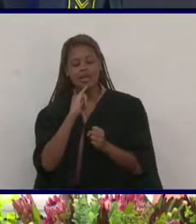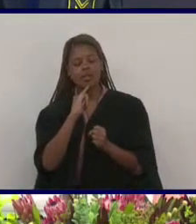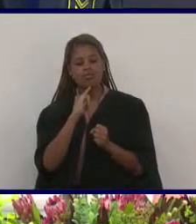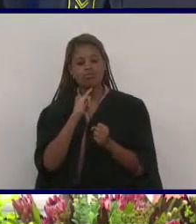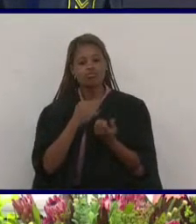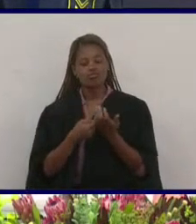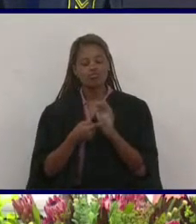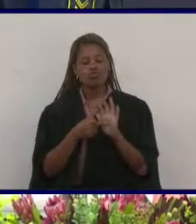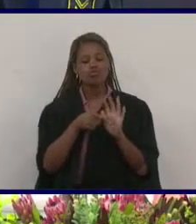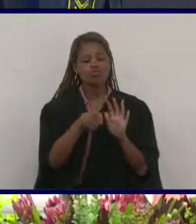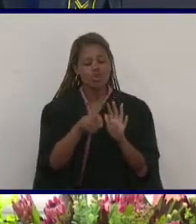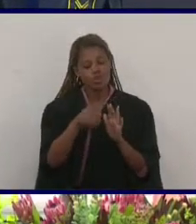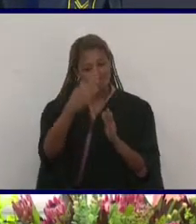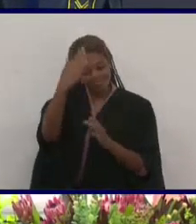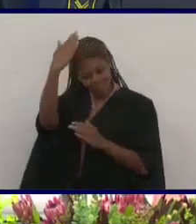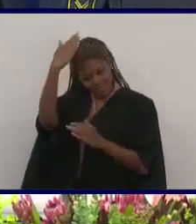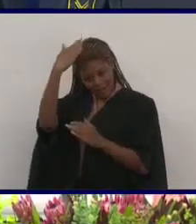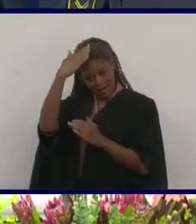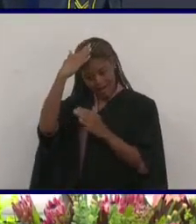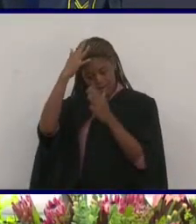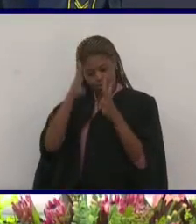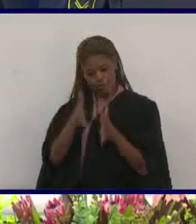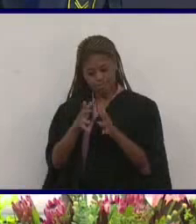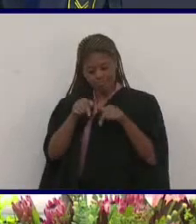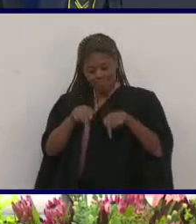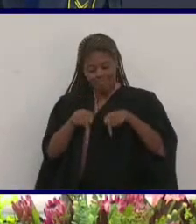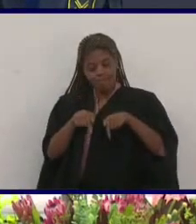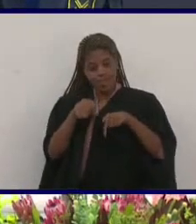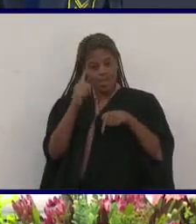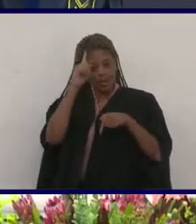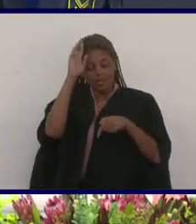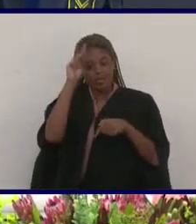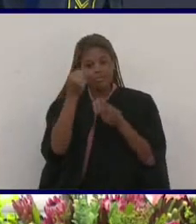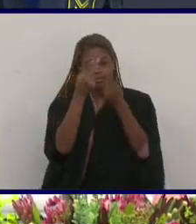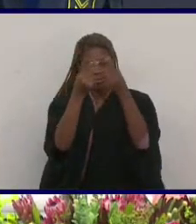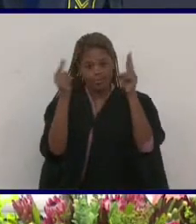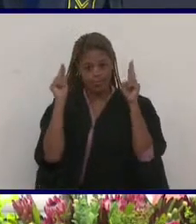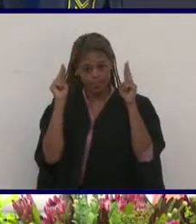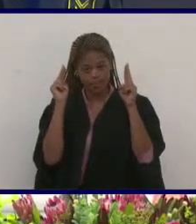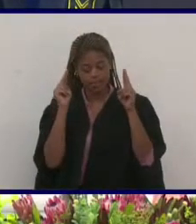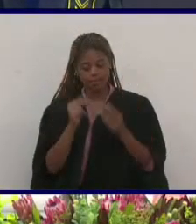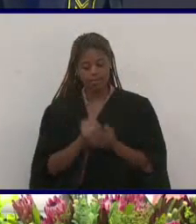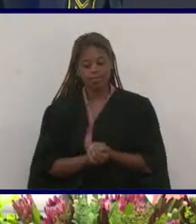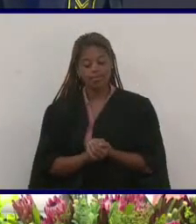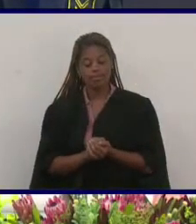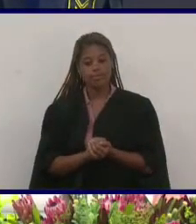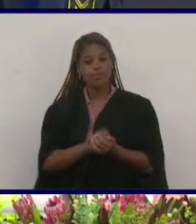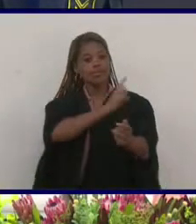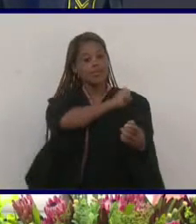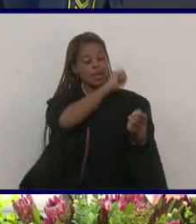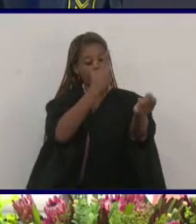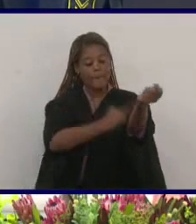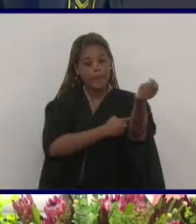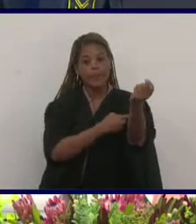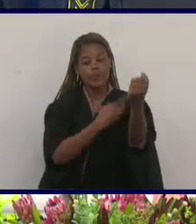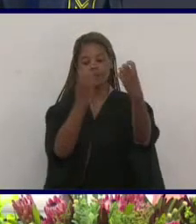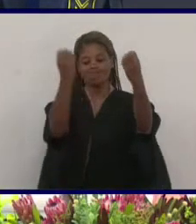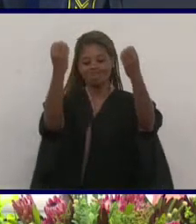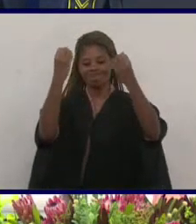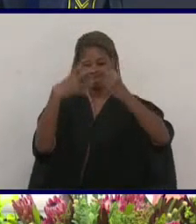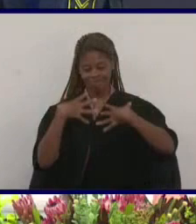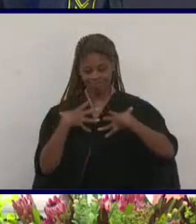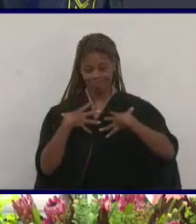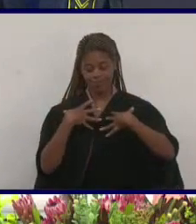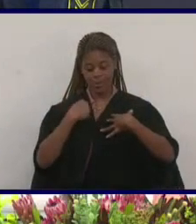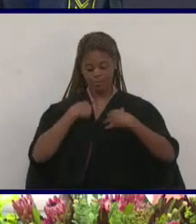you as a graduate of Nelson Mandela University. By virtue of the powers vested in me